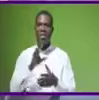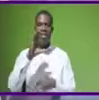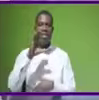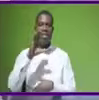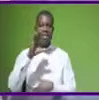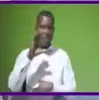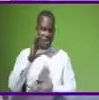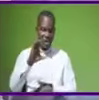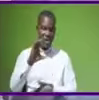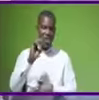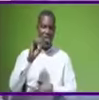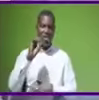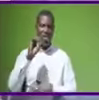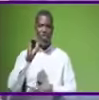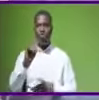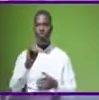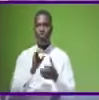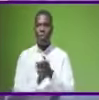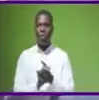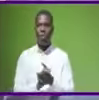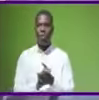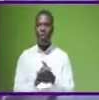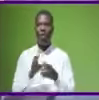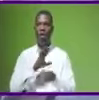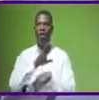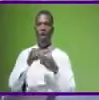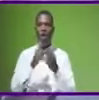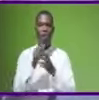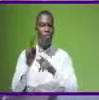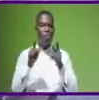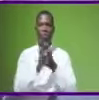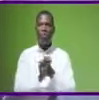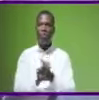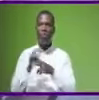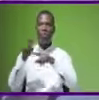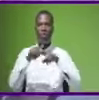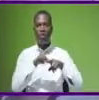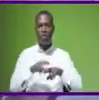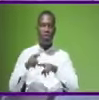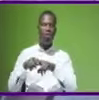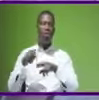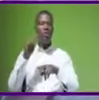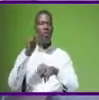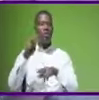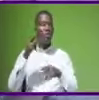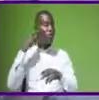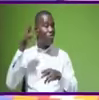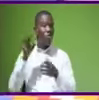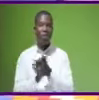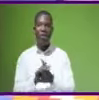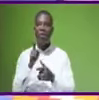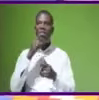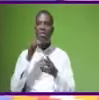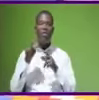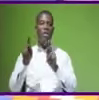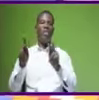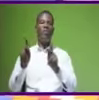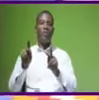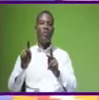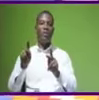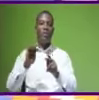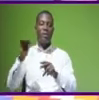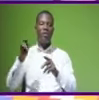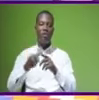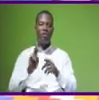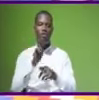the founder of the radio or the TV station. Any onu mo on Motina Radio, no sana TV, no, because you permitted your